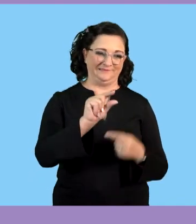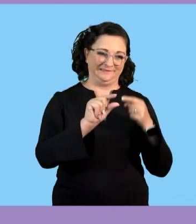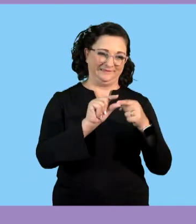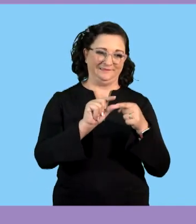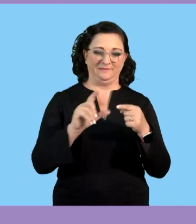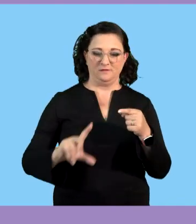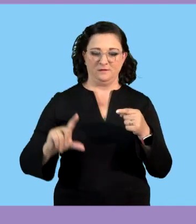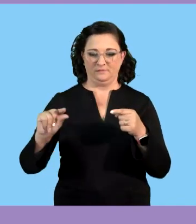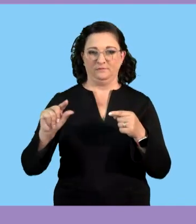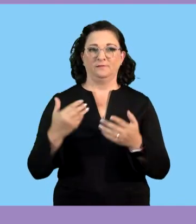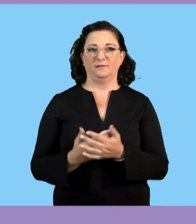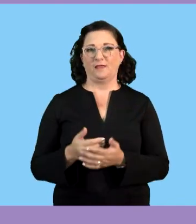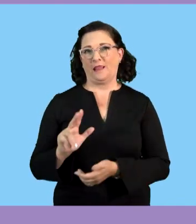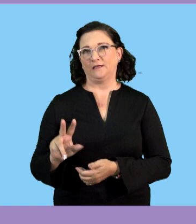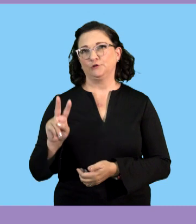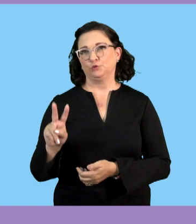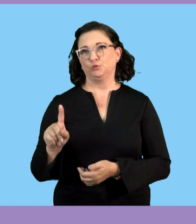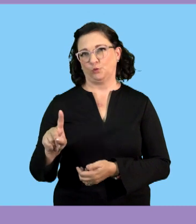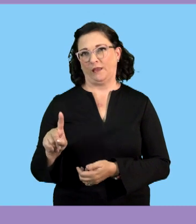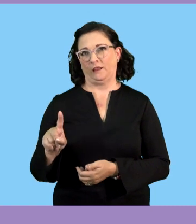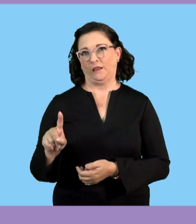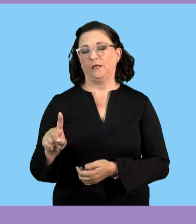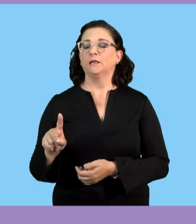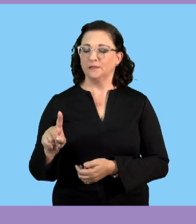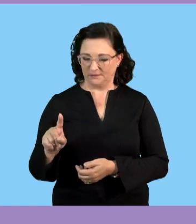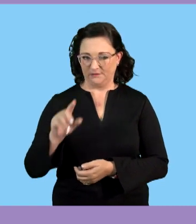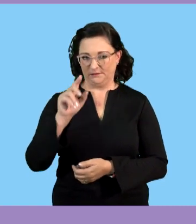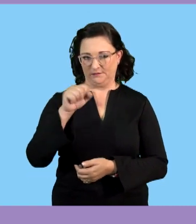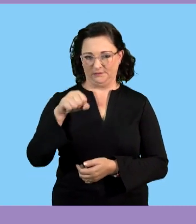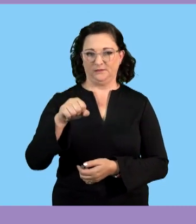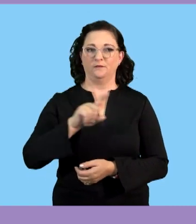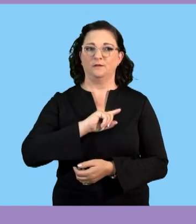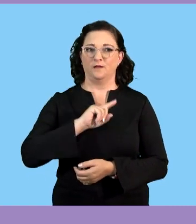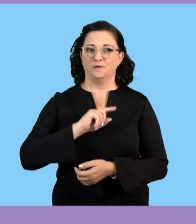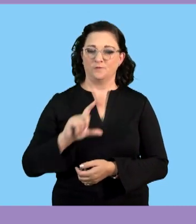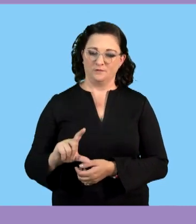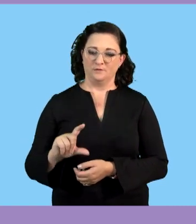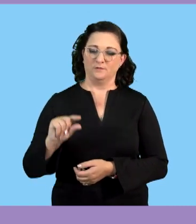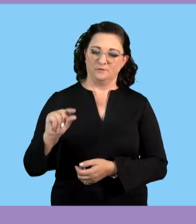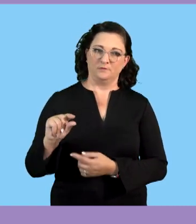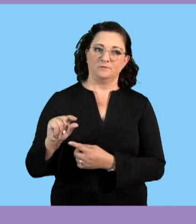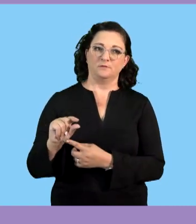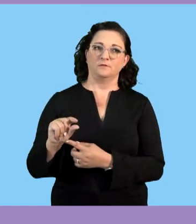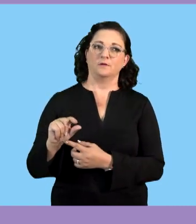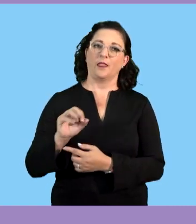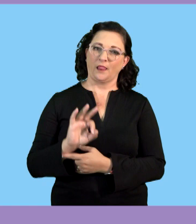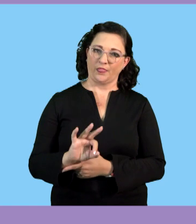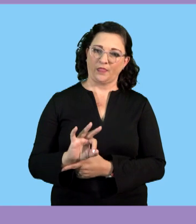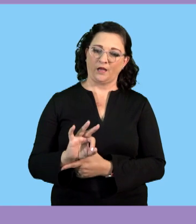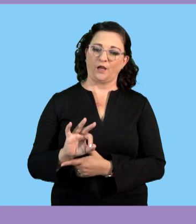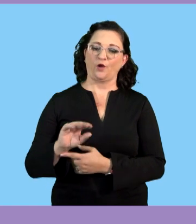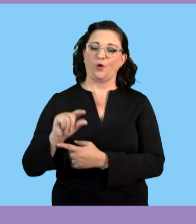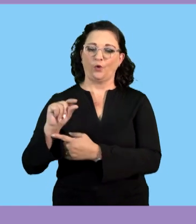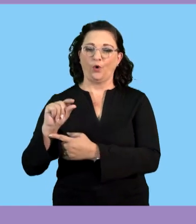is 81 in exponential form? Yes, you are thinking of 3 exponent 4, then that means you're correct. It